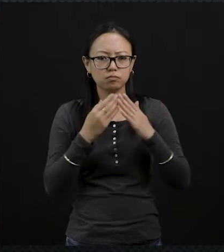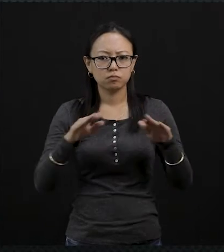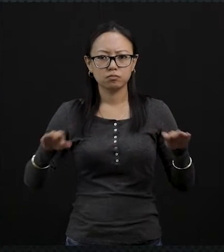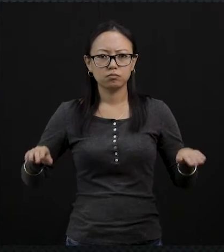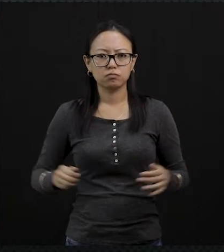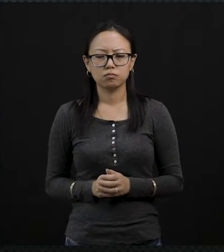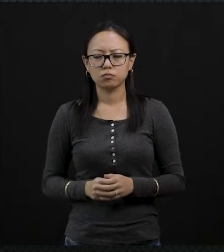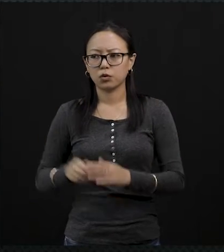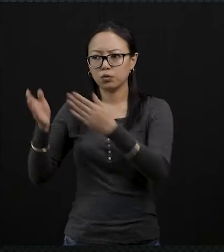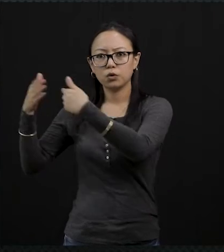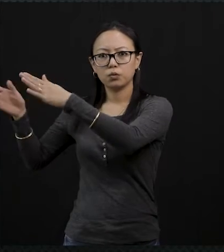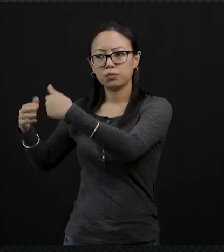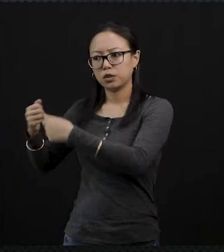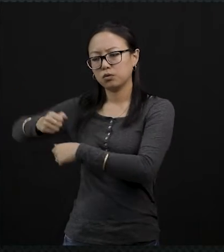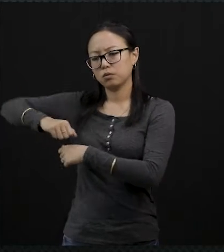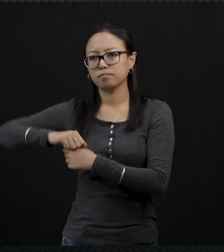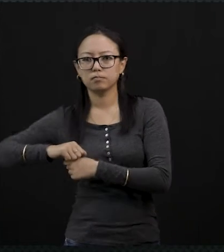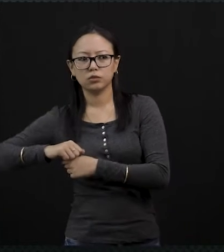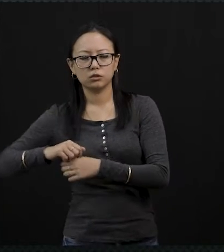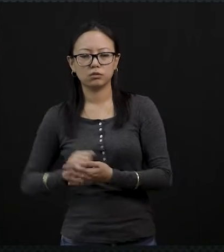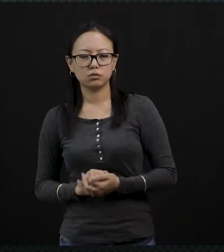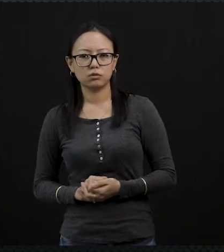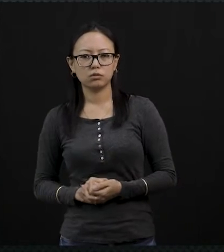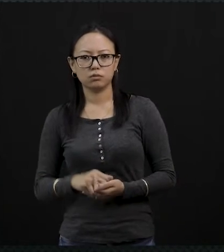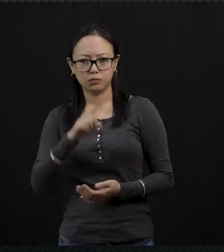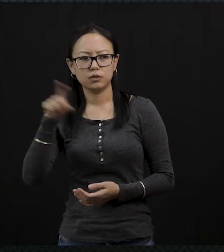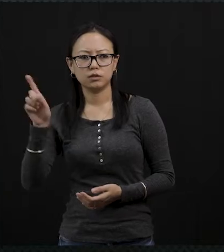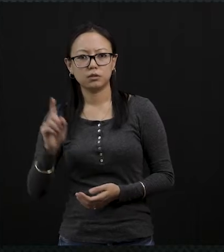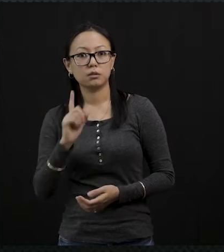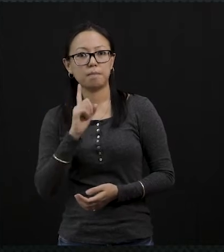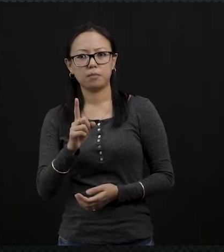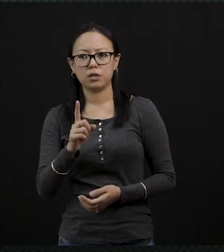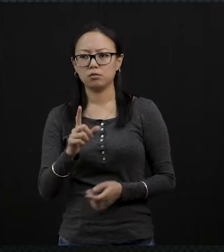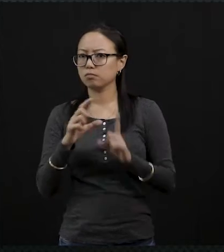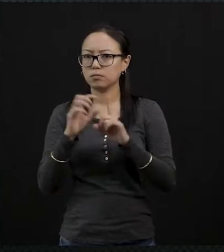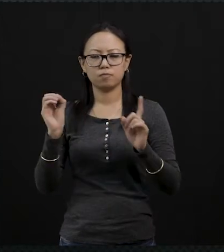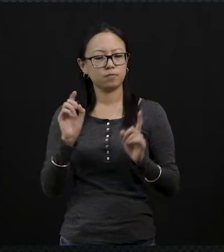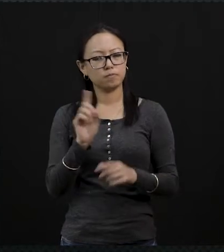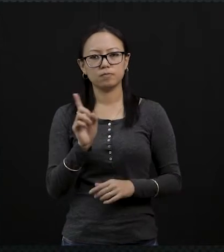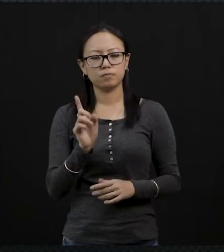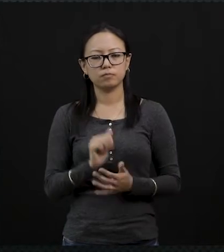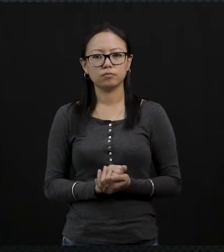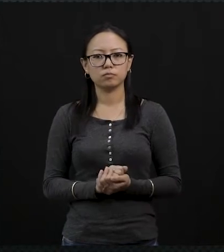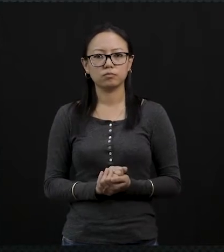So students, it is a bad habit, okay? And it is very